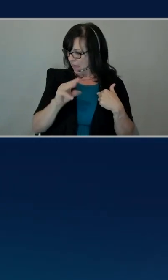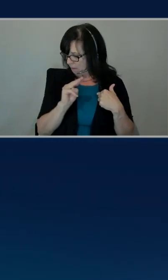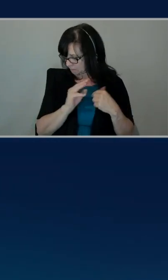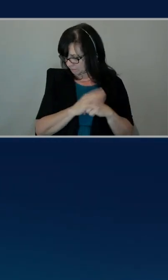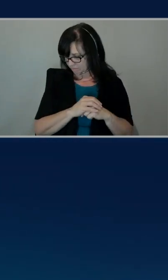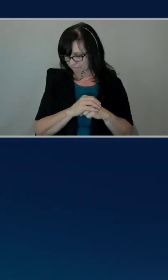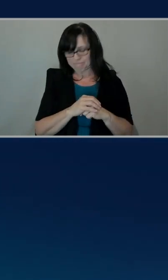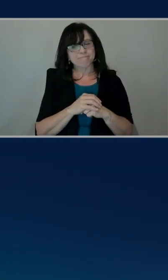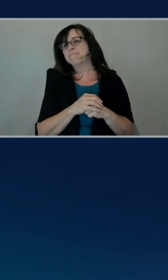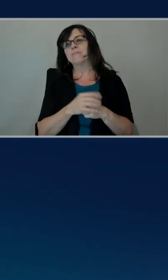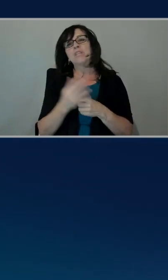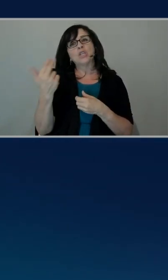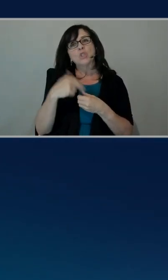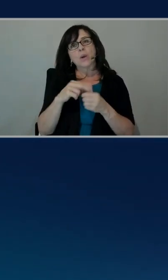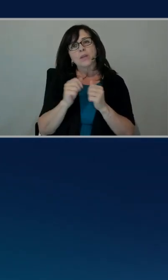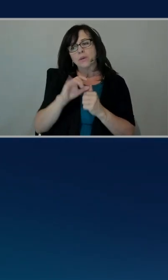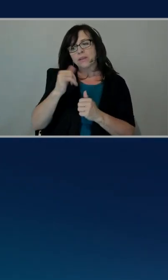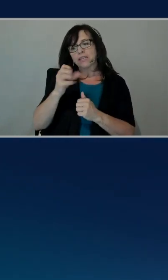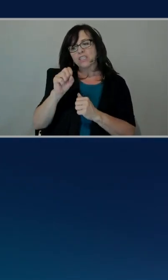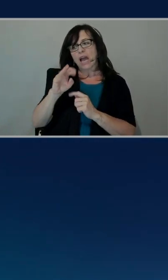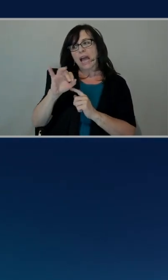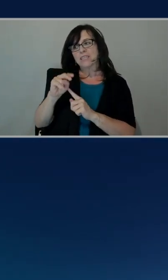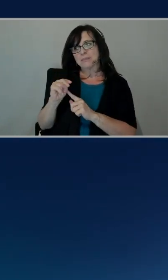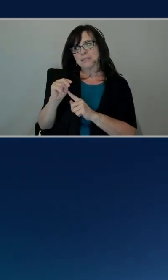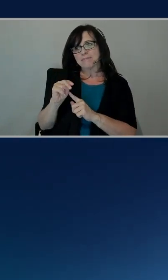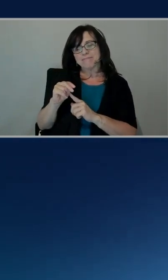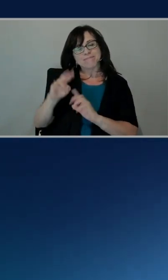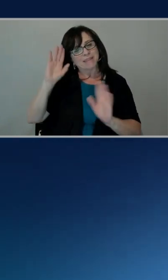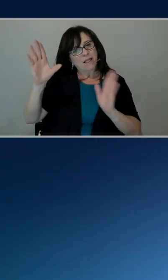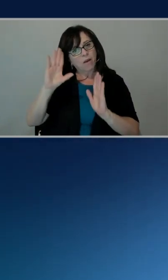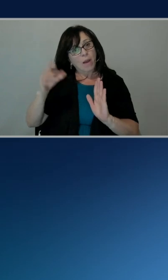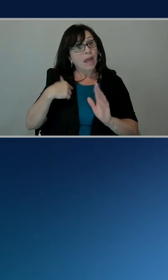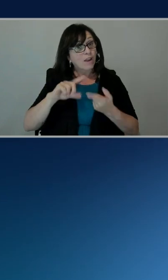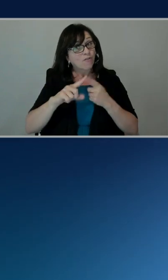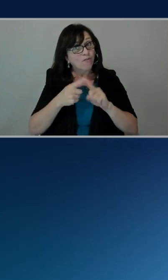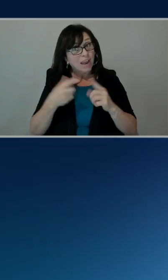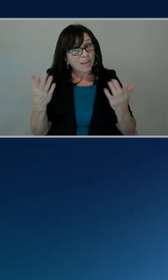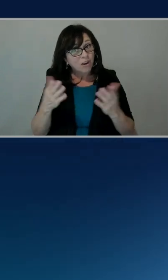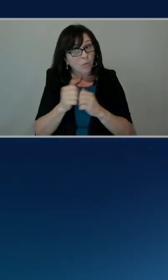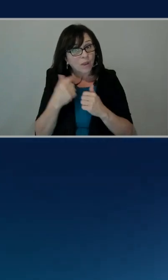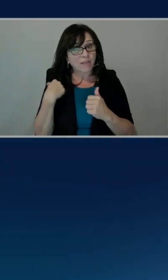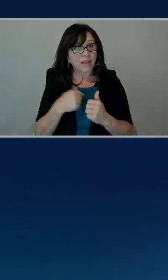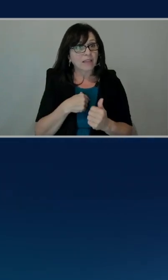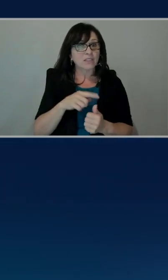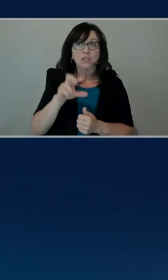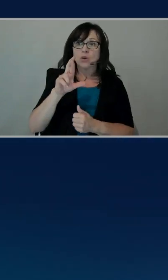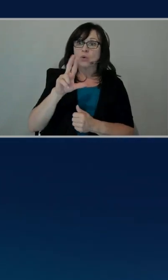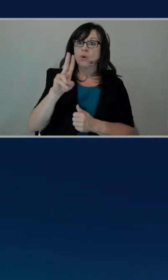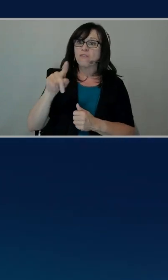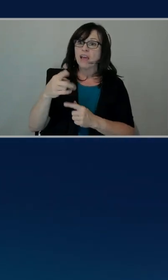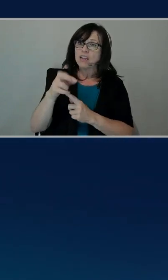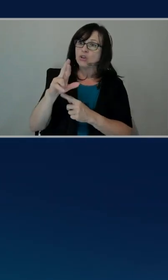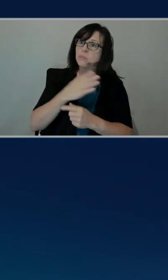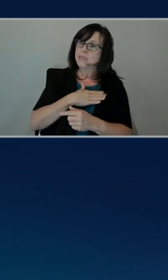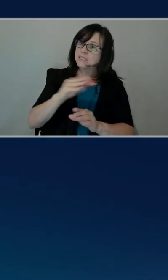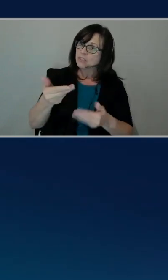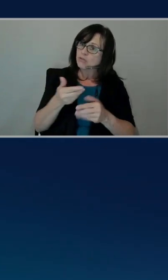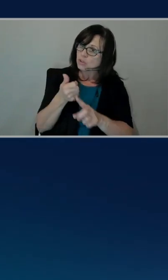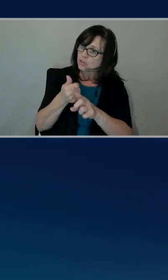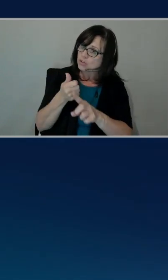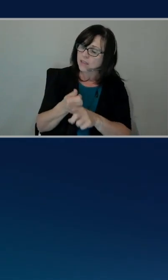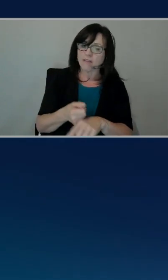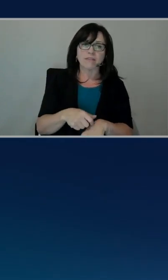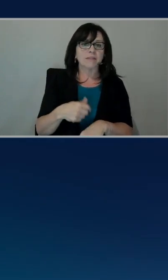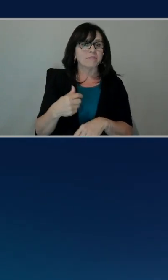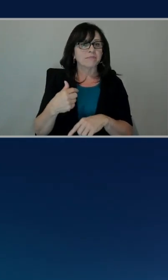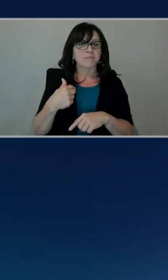always, Jasmine Kiles. Hello. And we got a friend down here at the end. Rupinder, please introduce yourself. Team, thank you so much. I'm Rupinder.